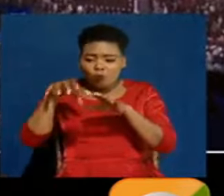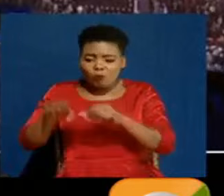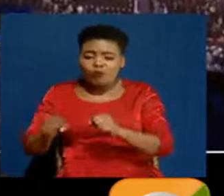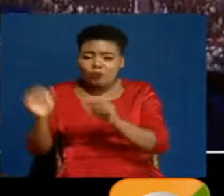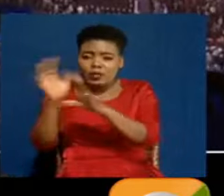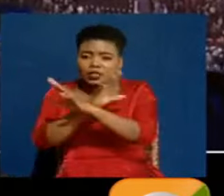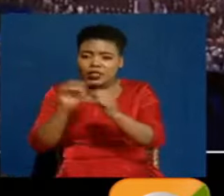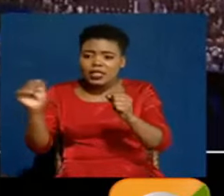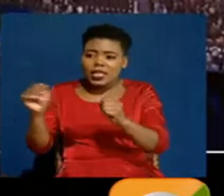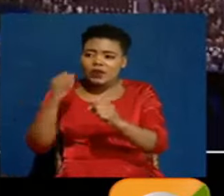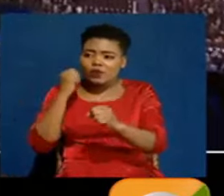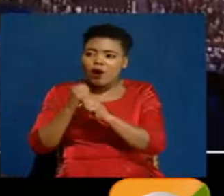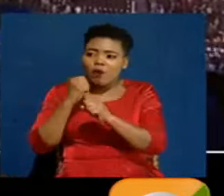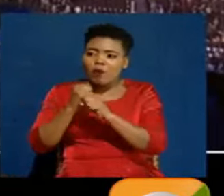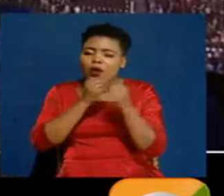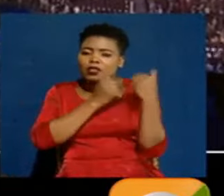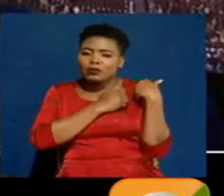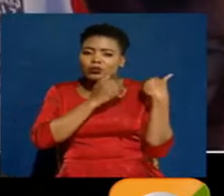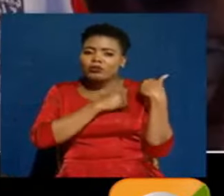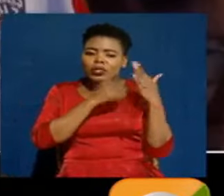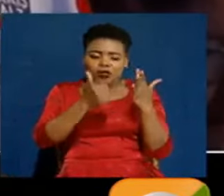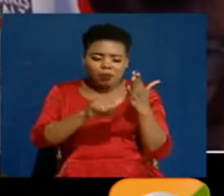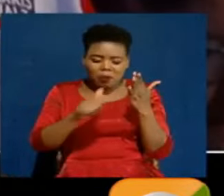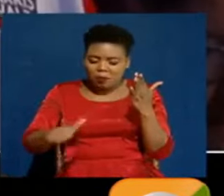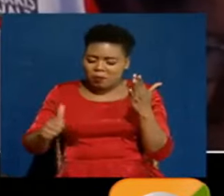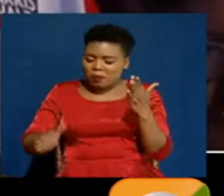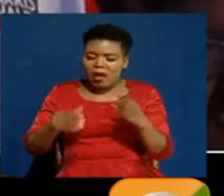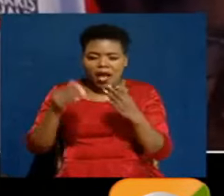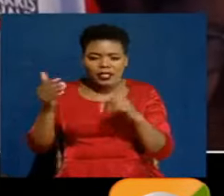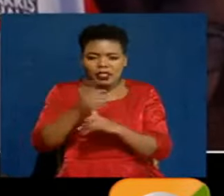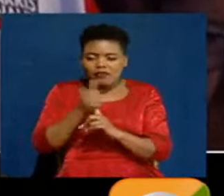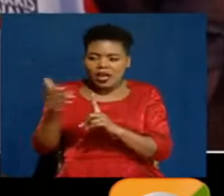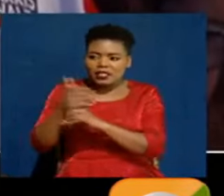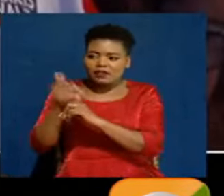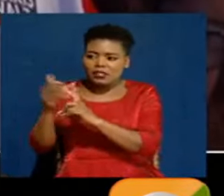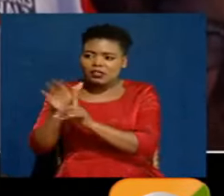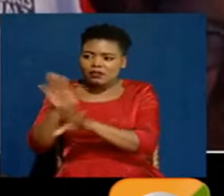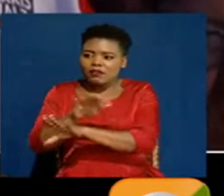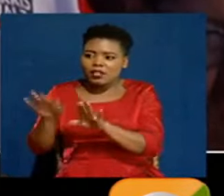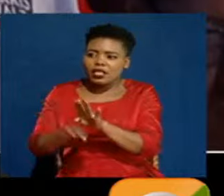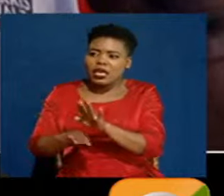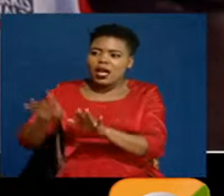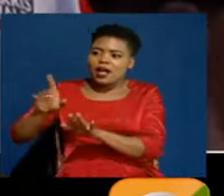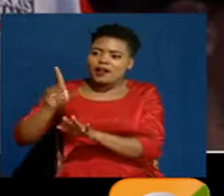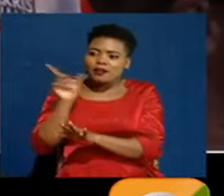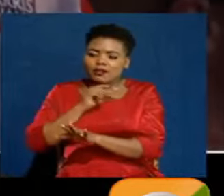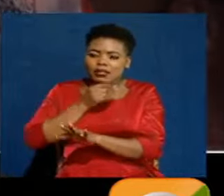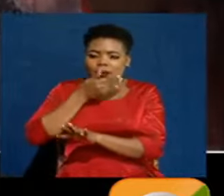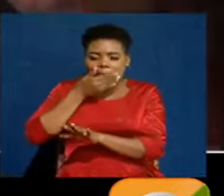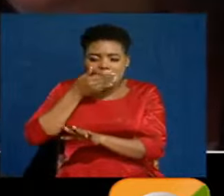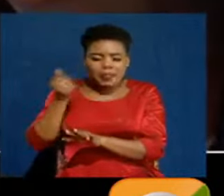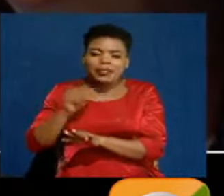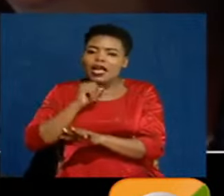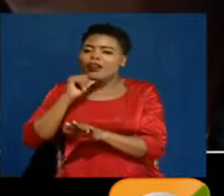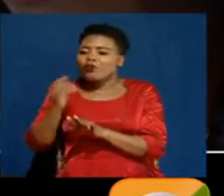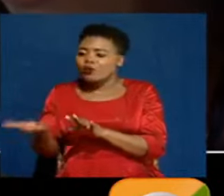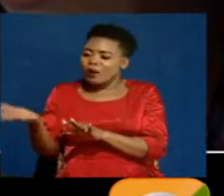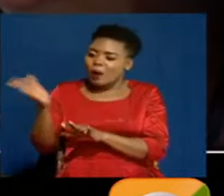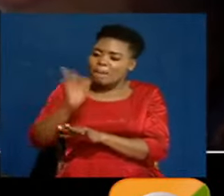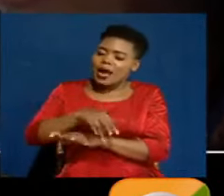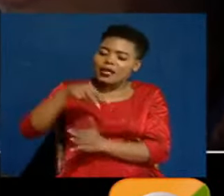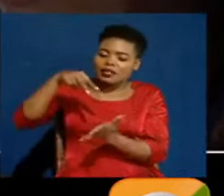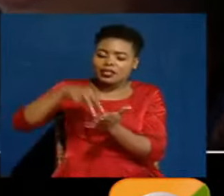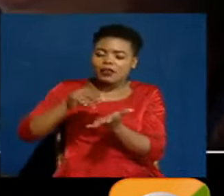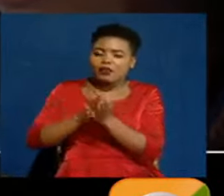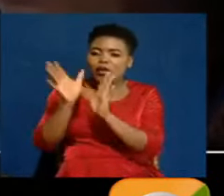been completed, you don't have to hang on to anything, whether it's a political seat, whether it is an